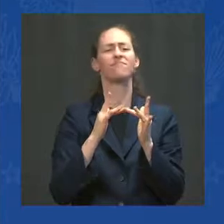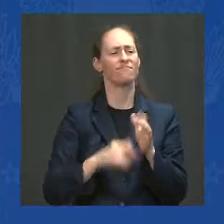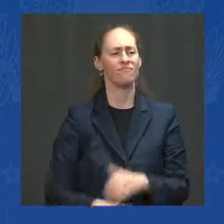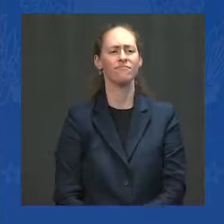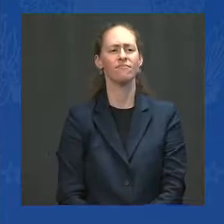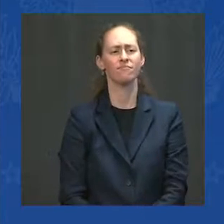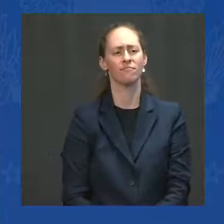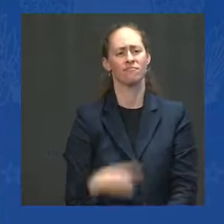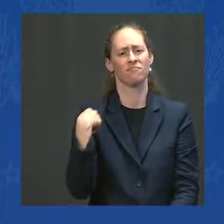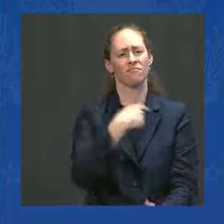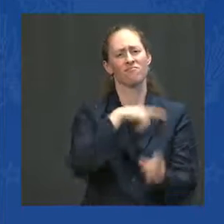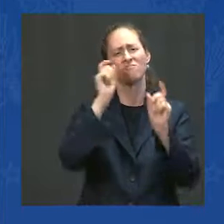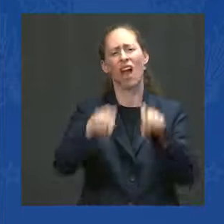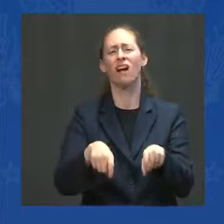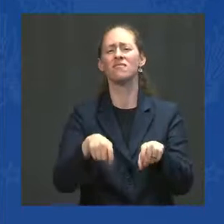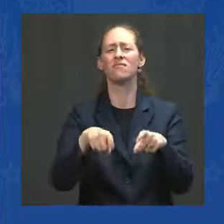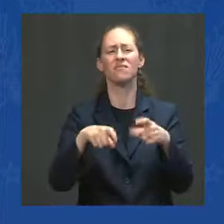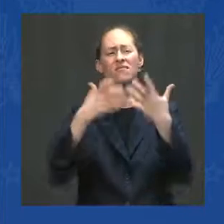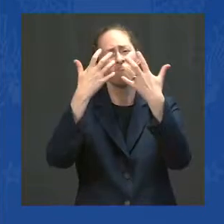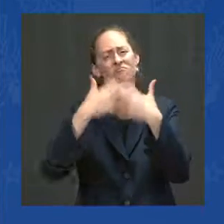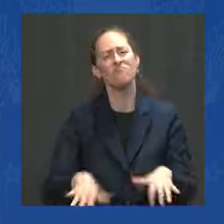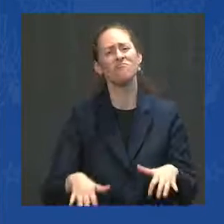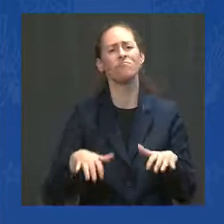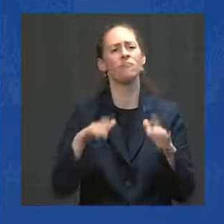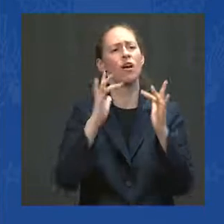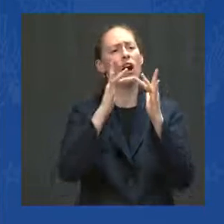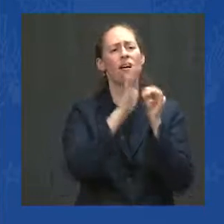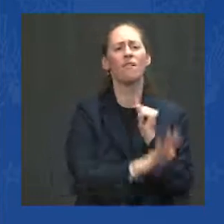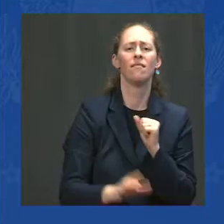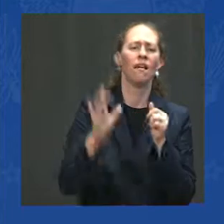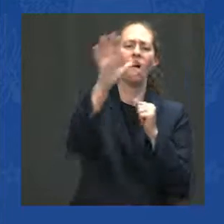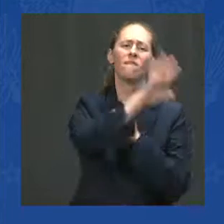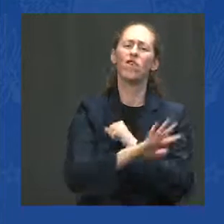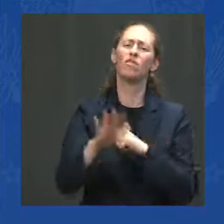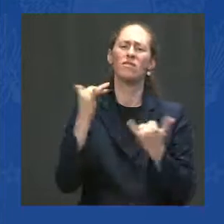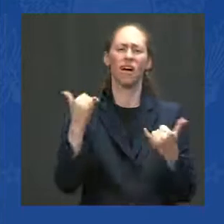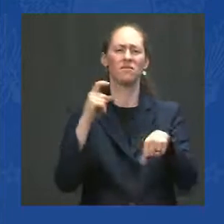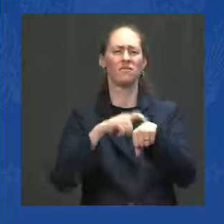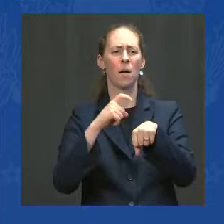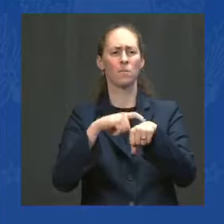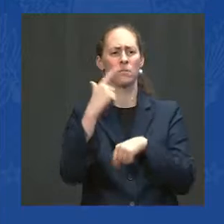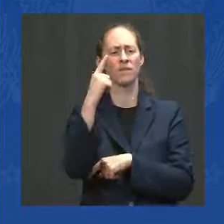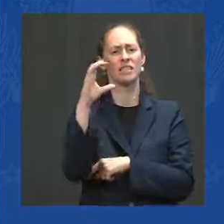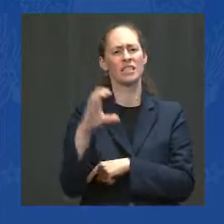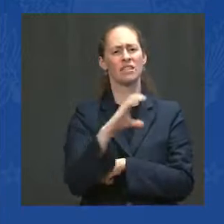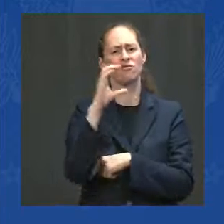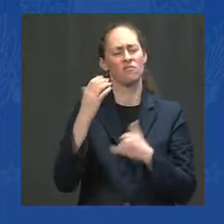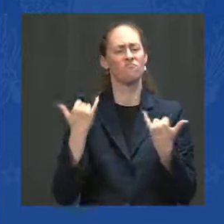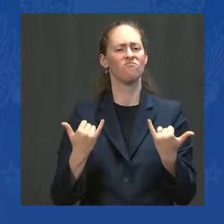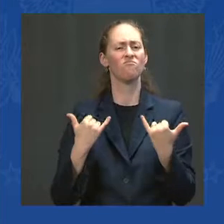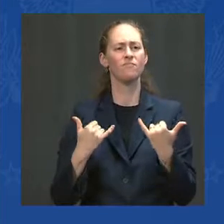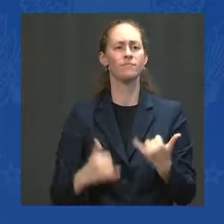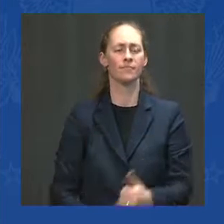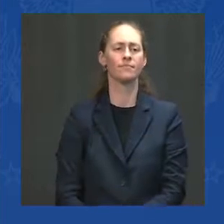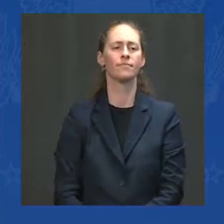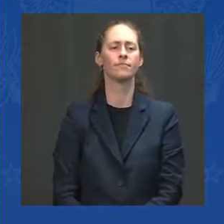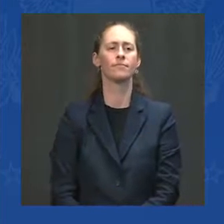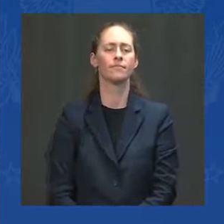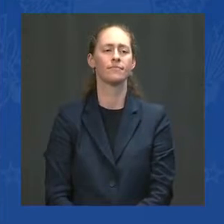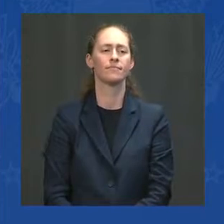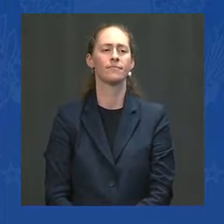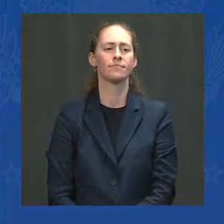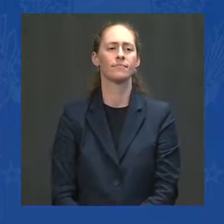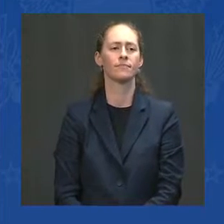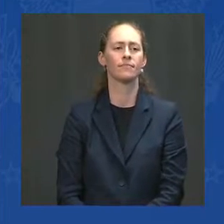necessity for the 21st century. We'll also see we've seen in the last couple of years, the damage done